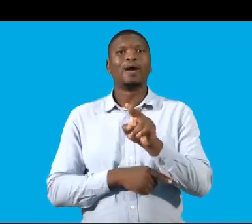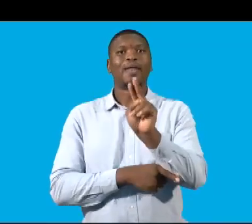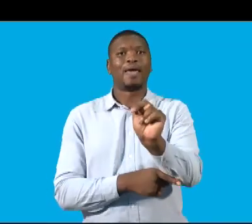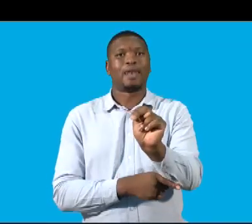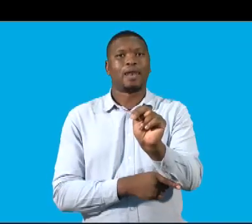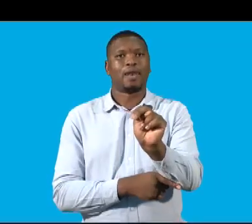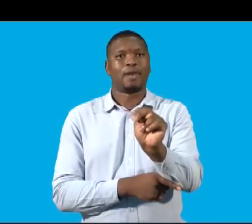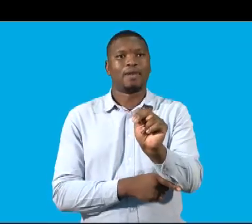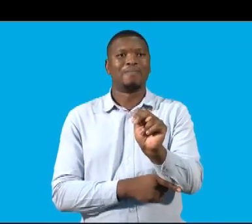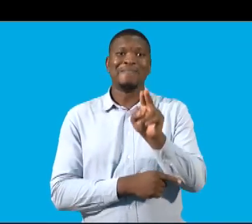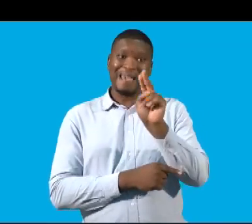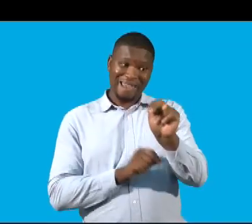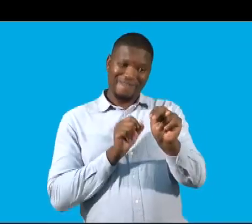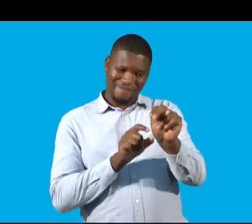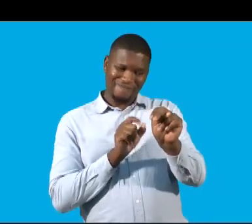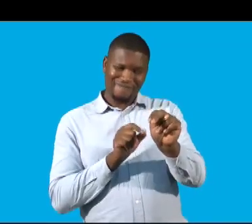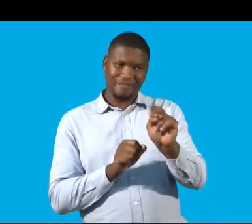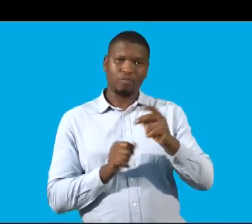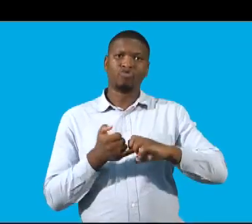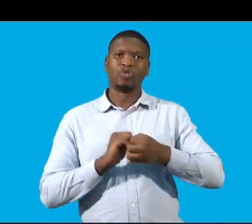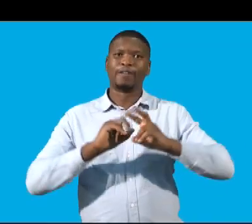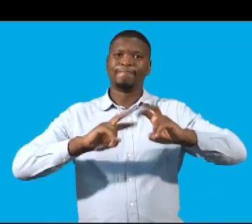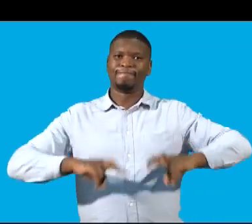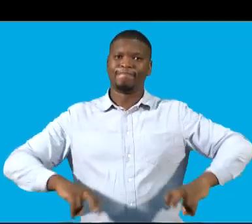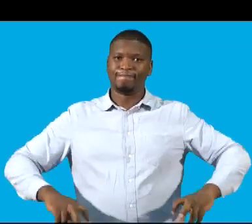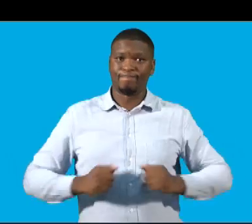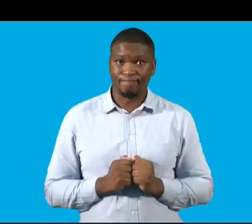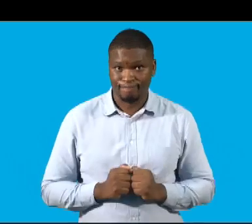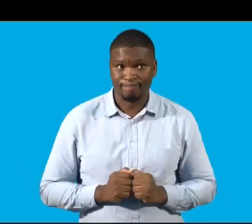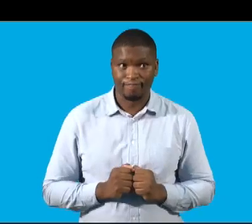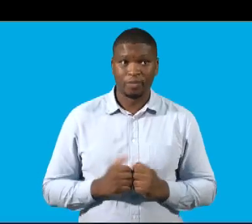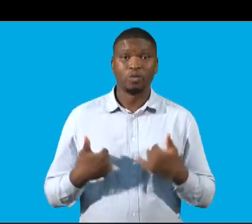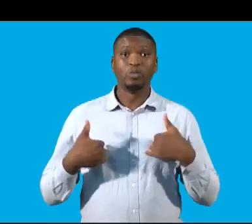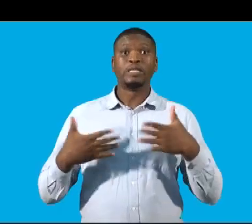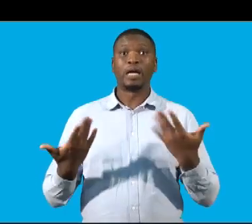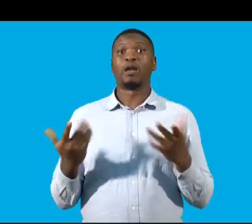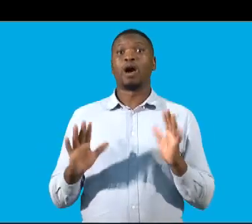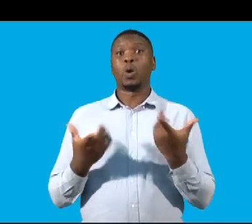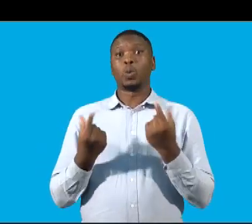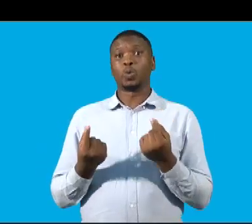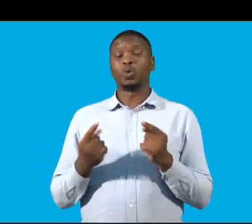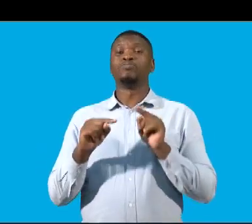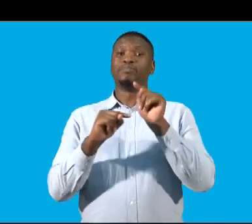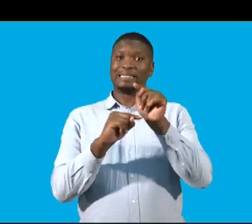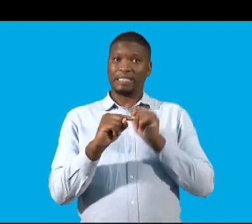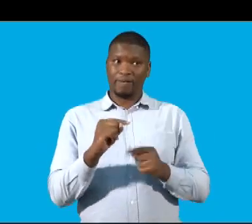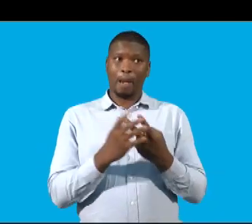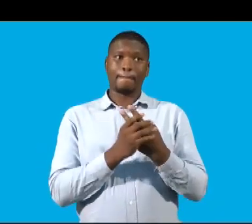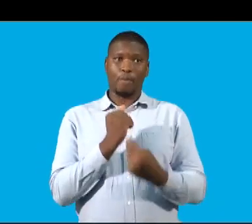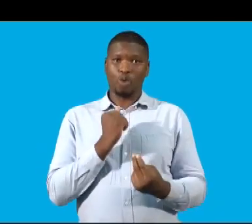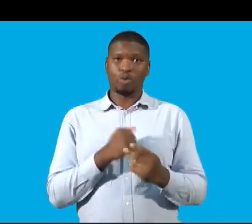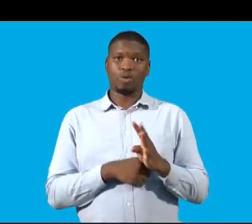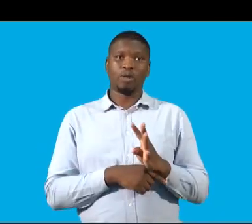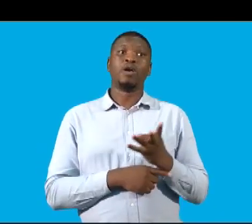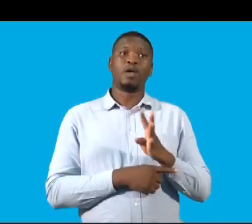N. So that is what we are going to calculate now. So we're going to start by dividing both sides by